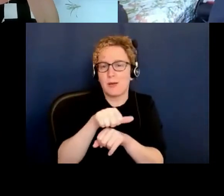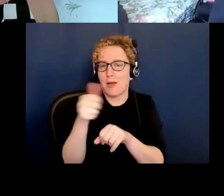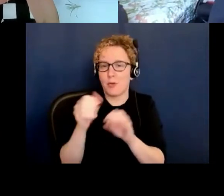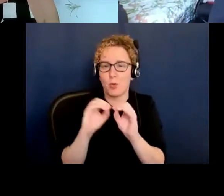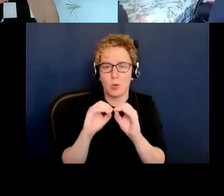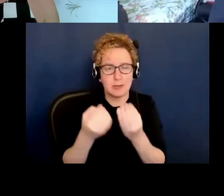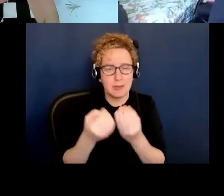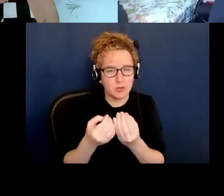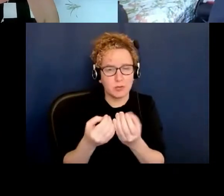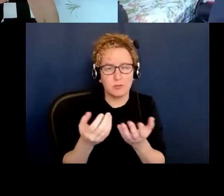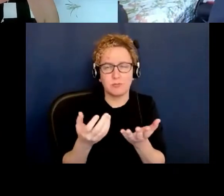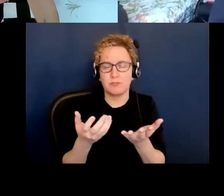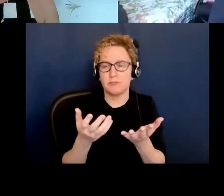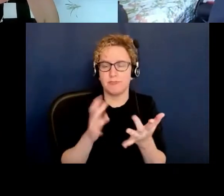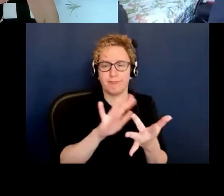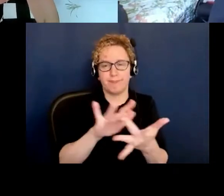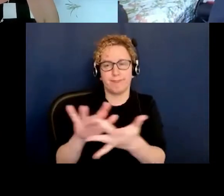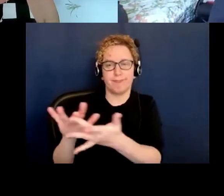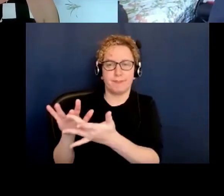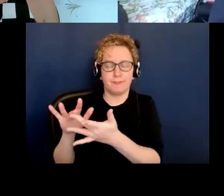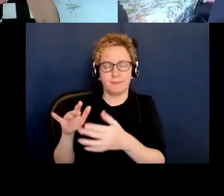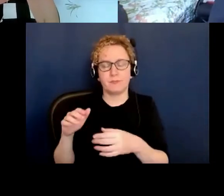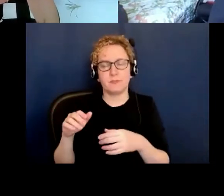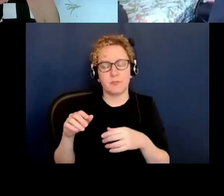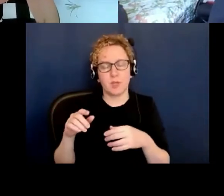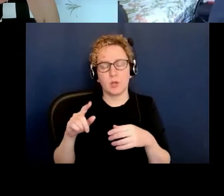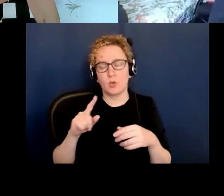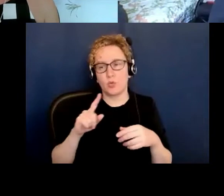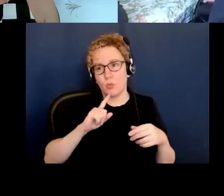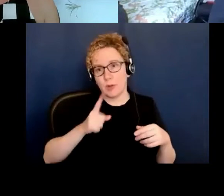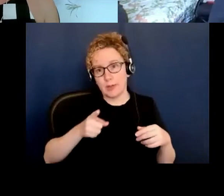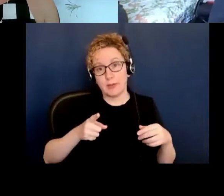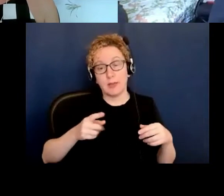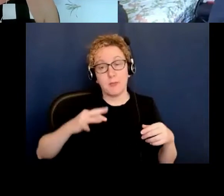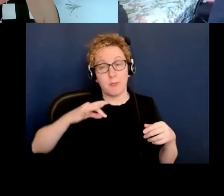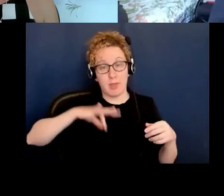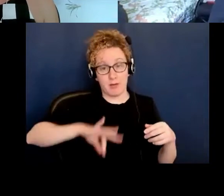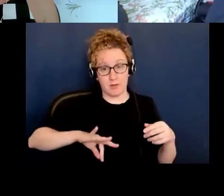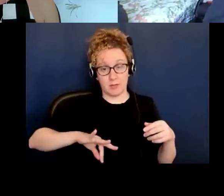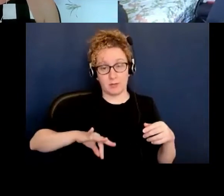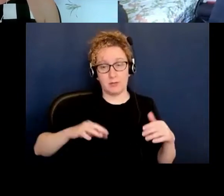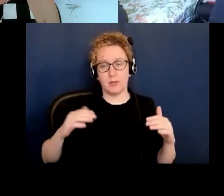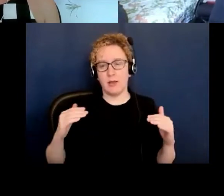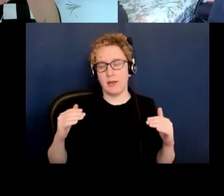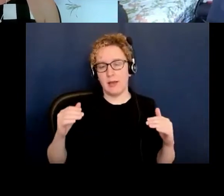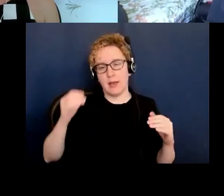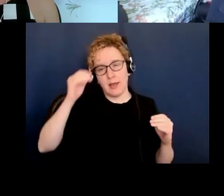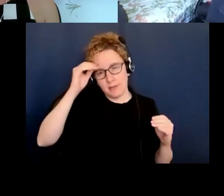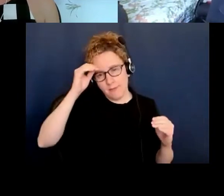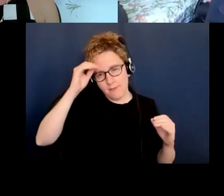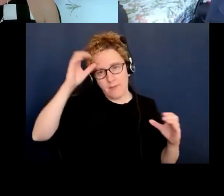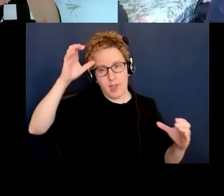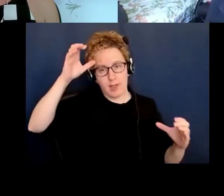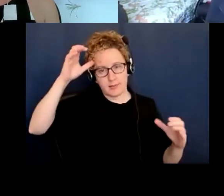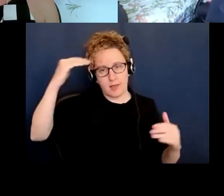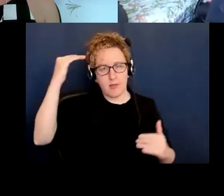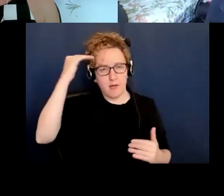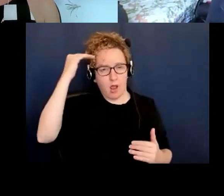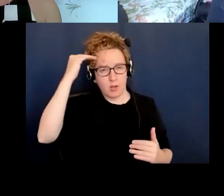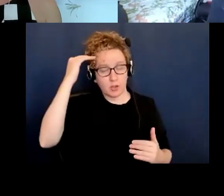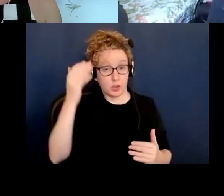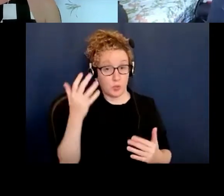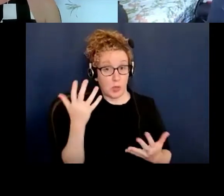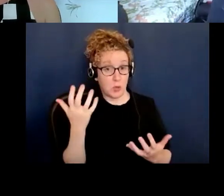that we think, you know, could really benefit and advance your knowledge and what you're looking